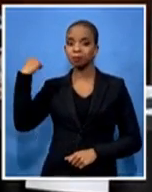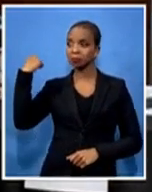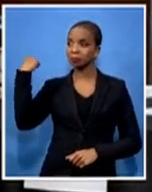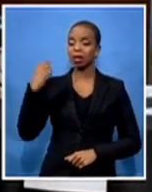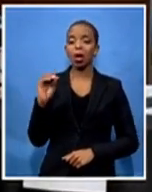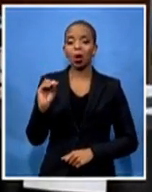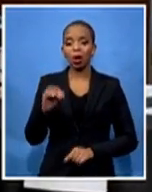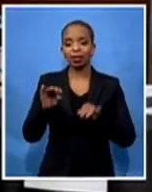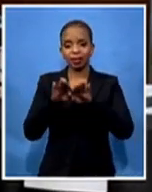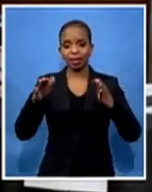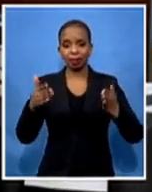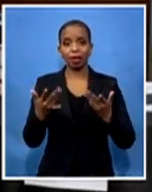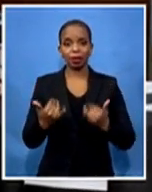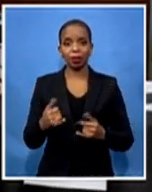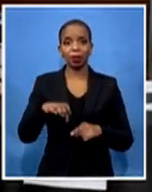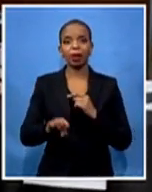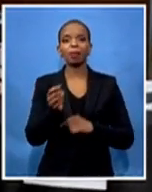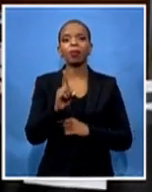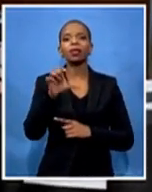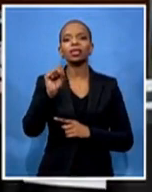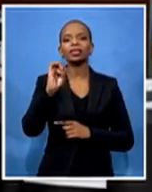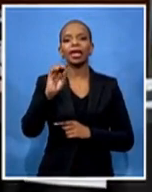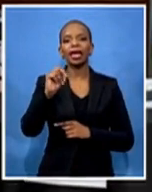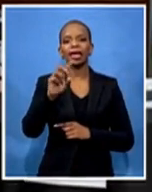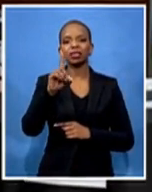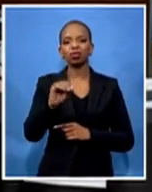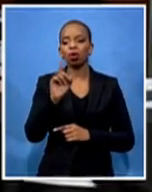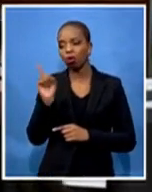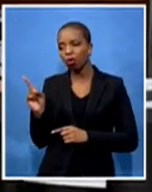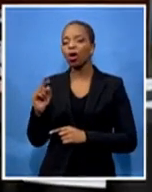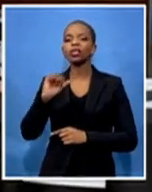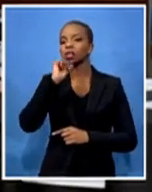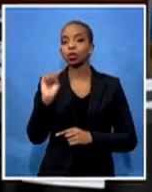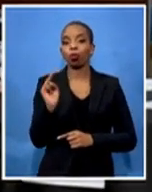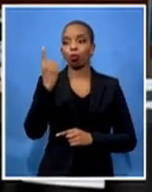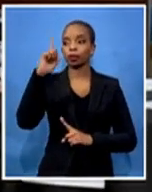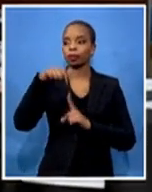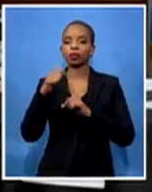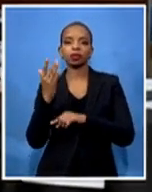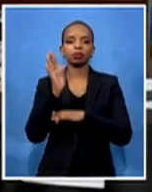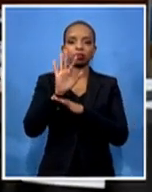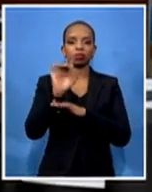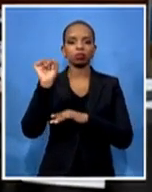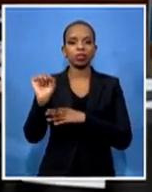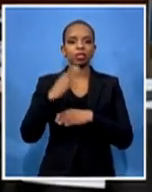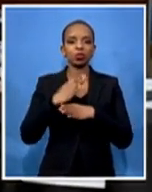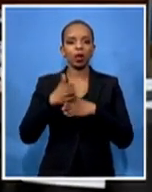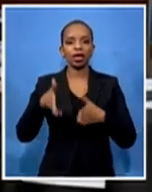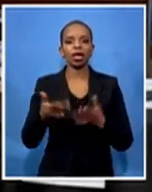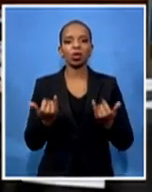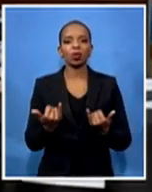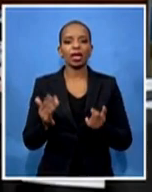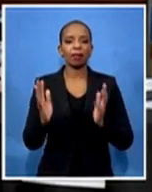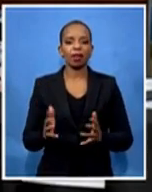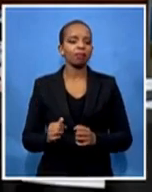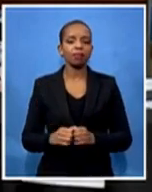exhibitor who's going to be here today. Just tell us the exhibitors that you can expect to be seen here. Yes, thanks to Senzo for coming here,